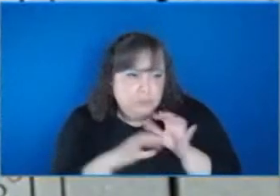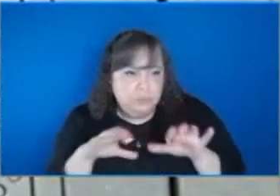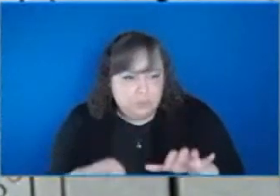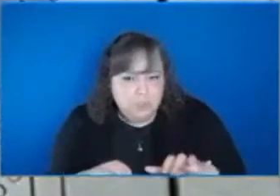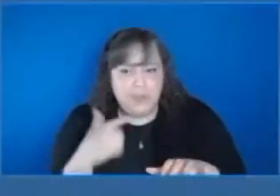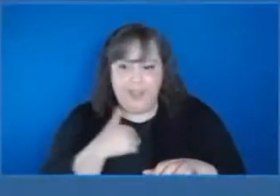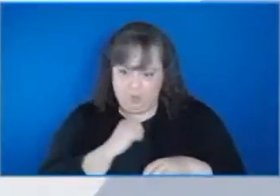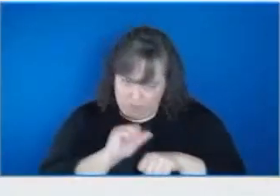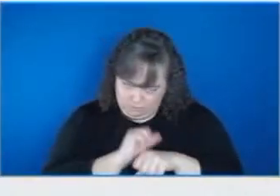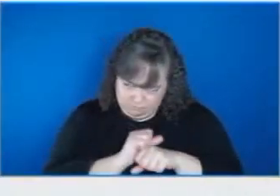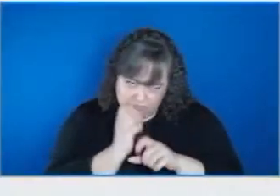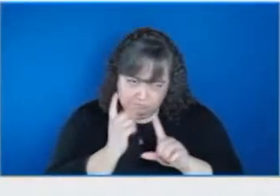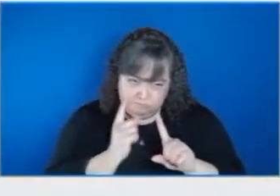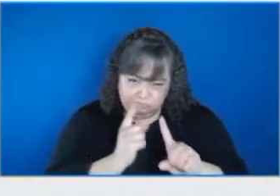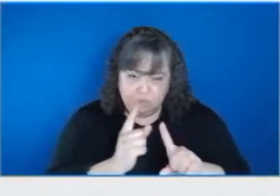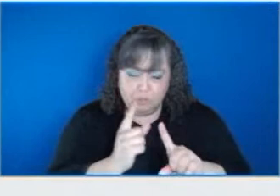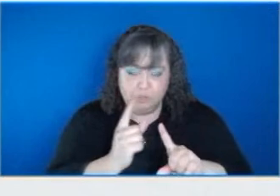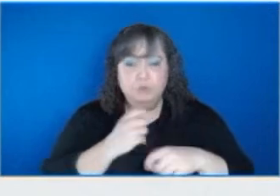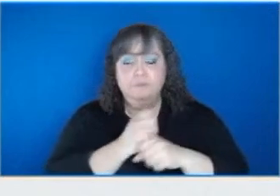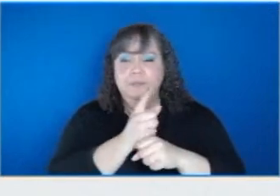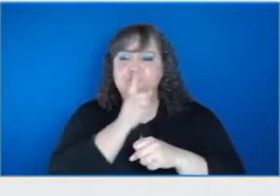Defense.